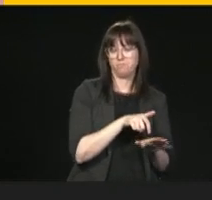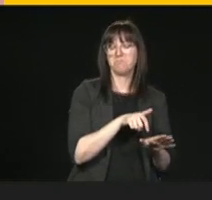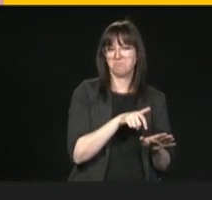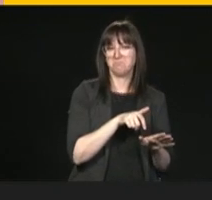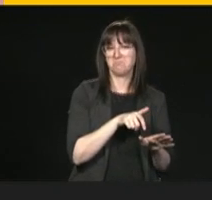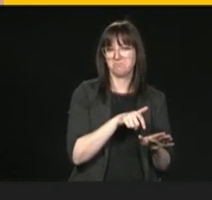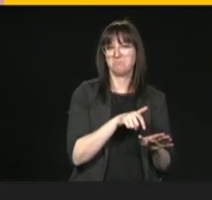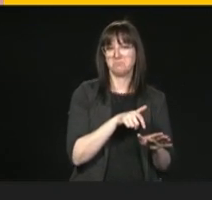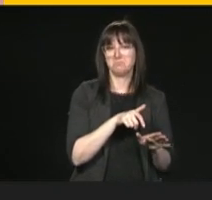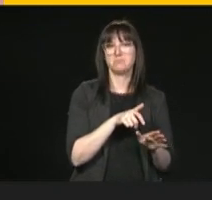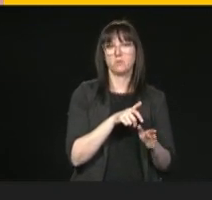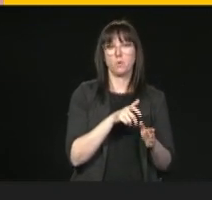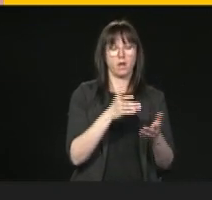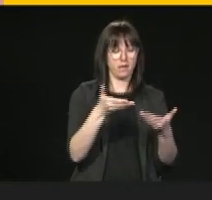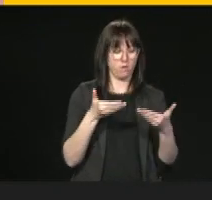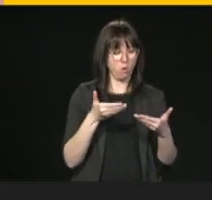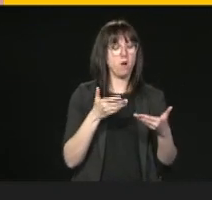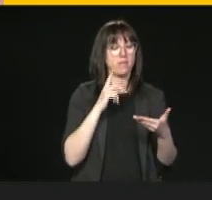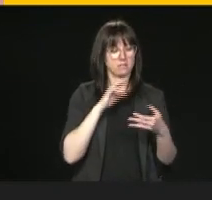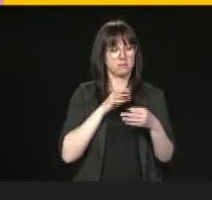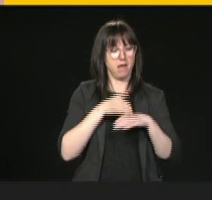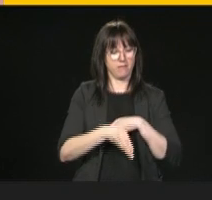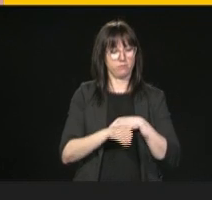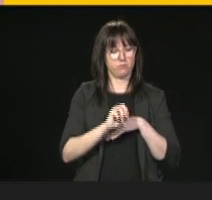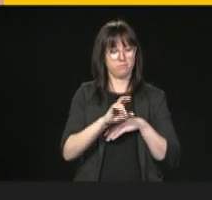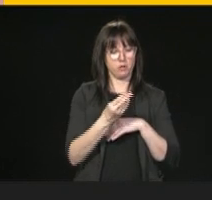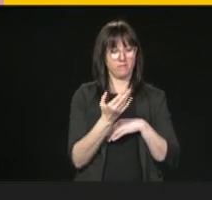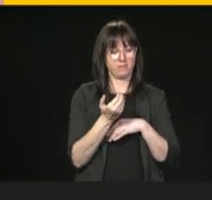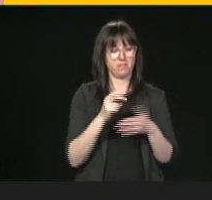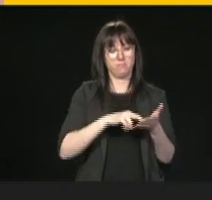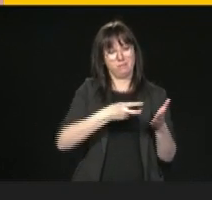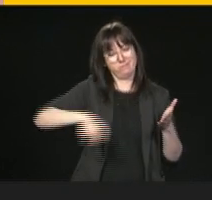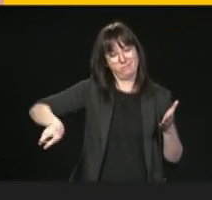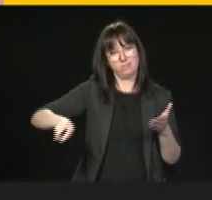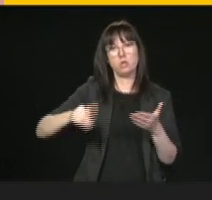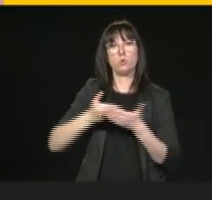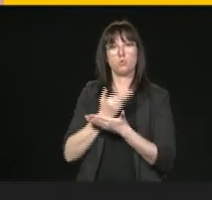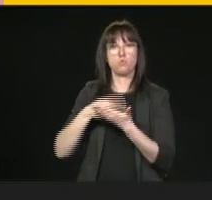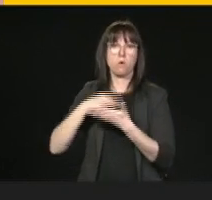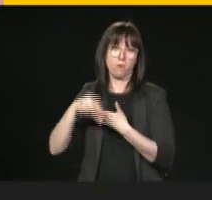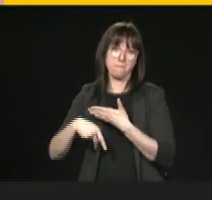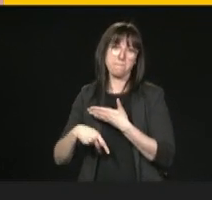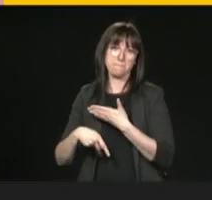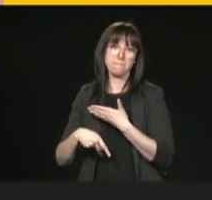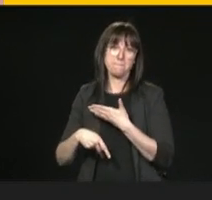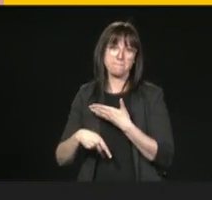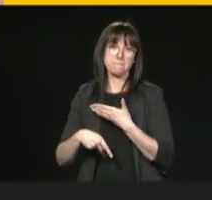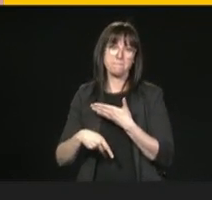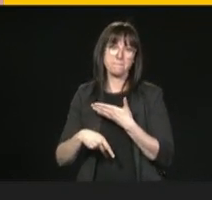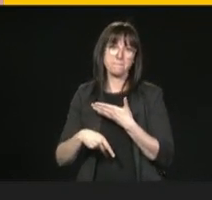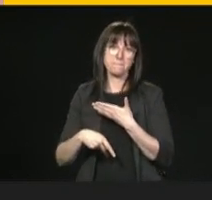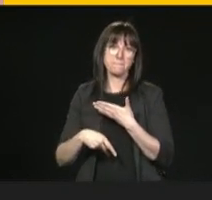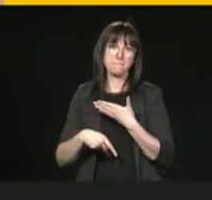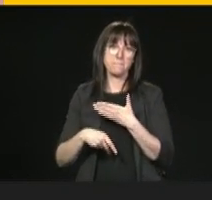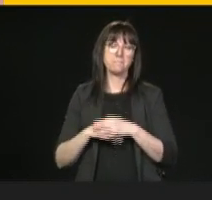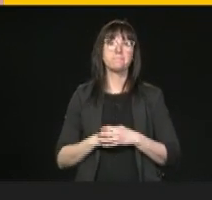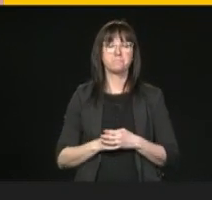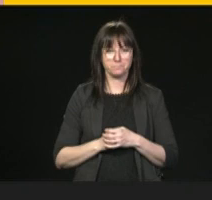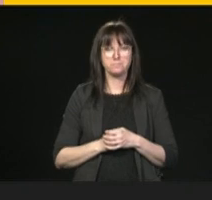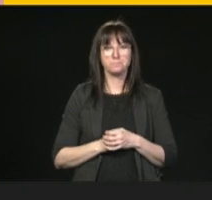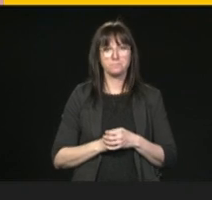sent to this new Canada emergency benefit that we announced on Wednesday.